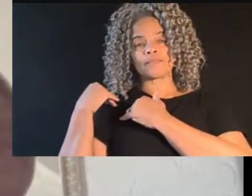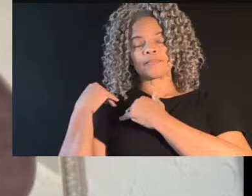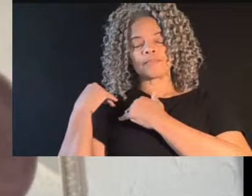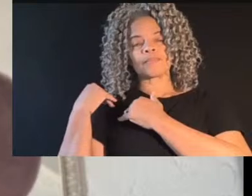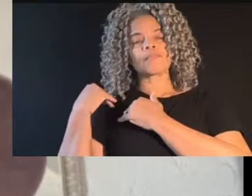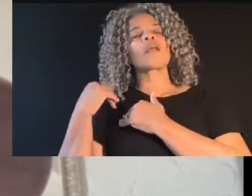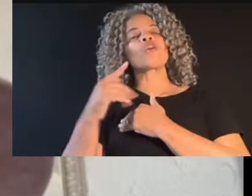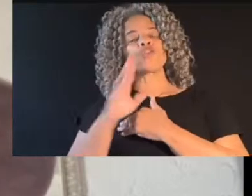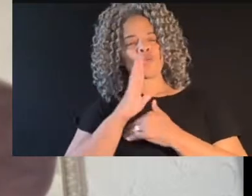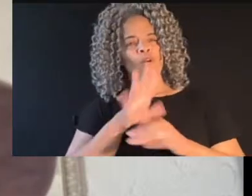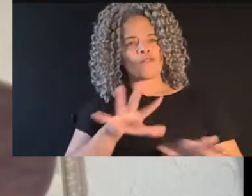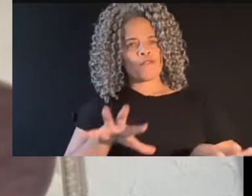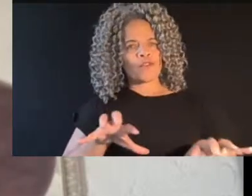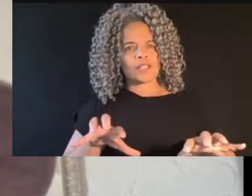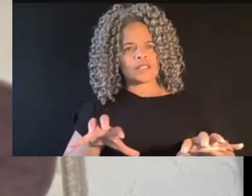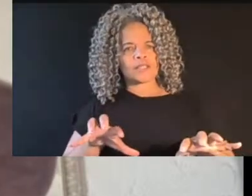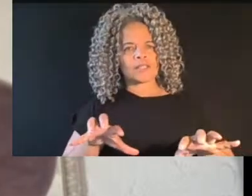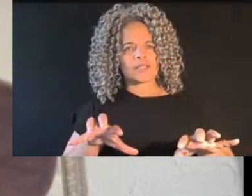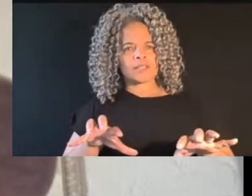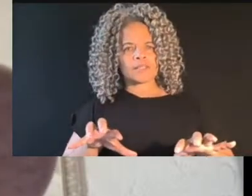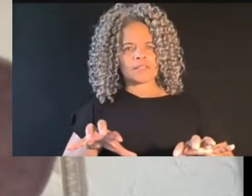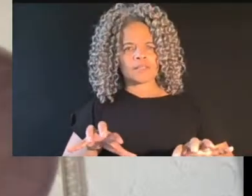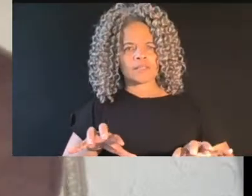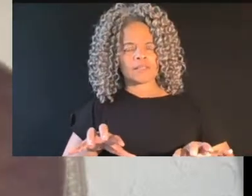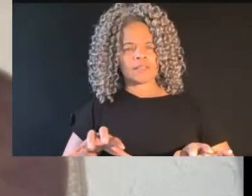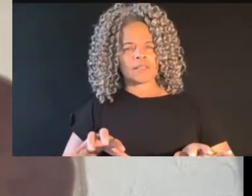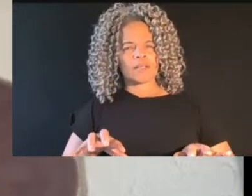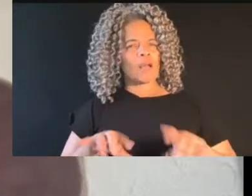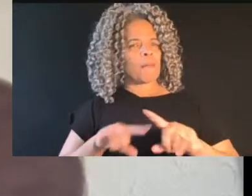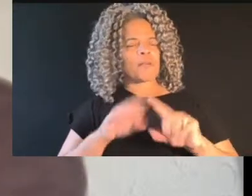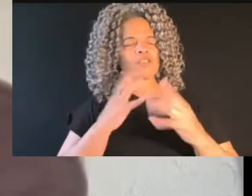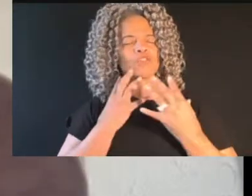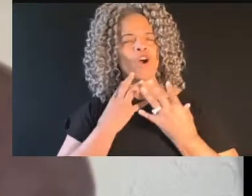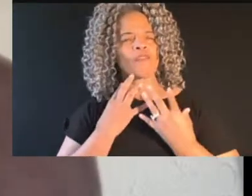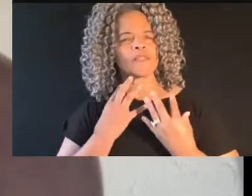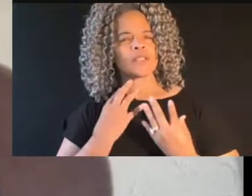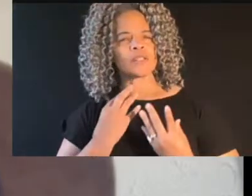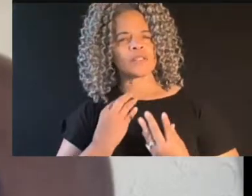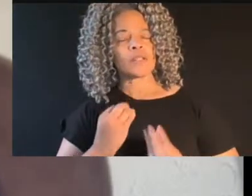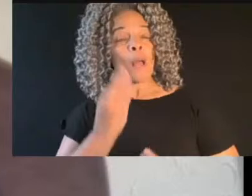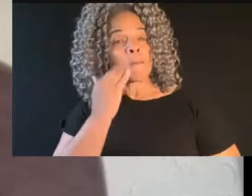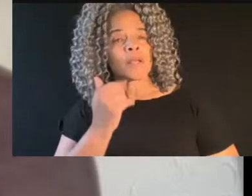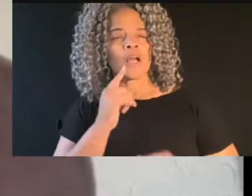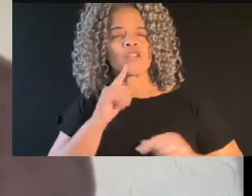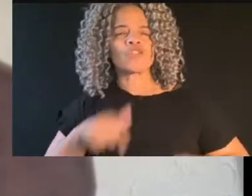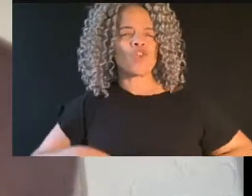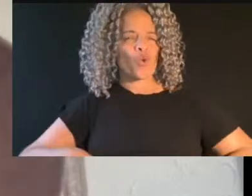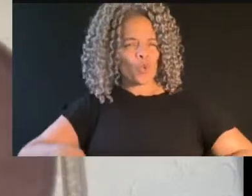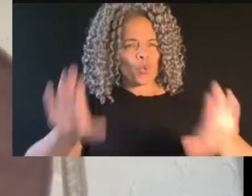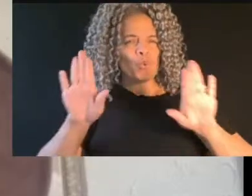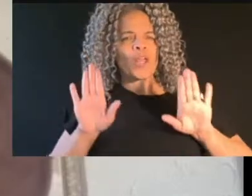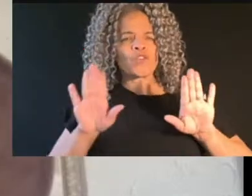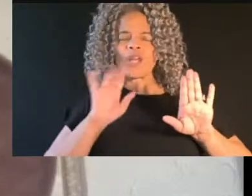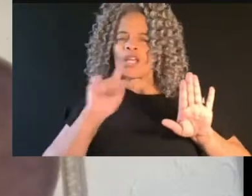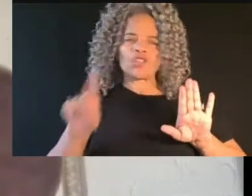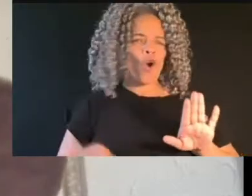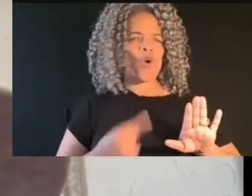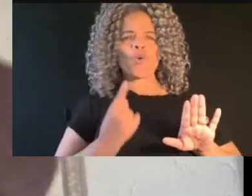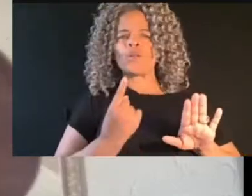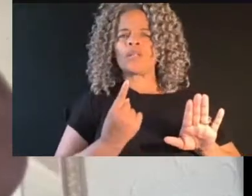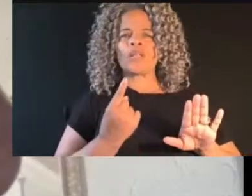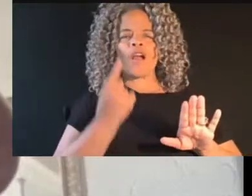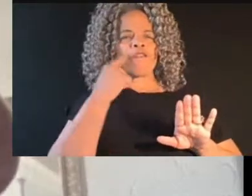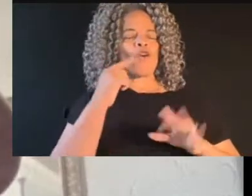and you will freeze. But soften, because surrender is only for